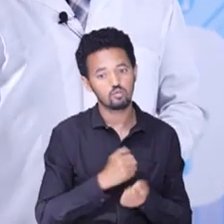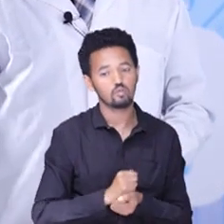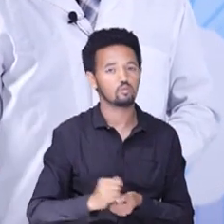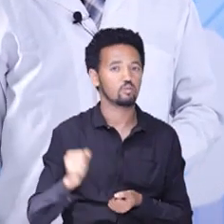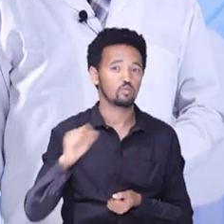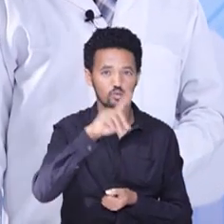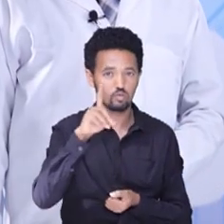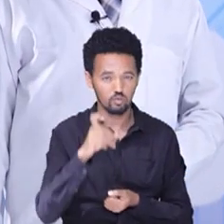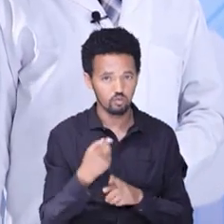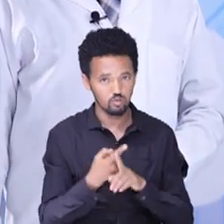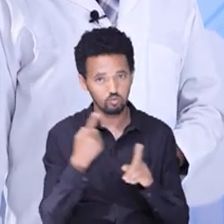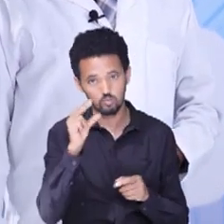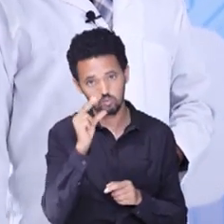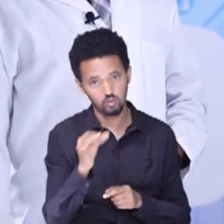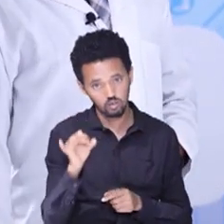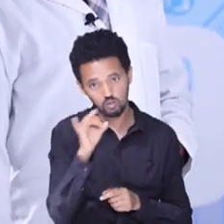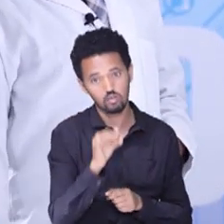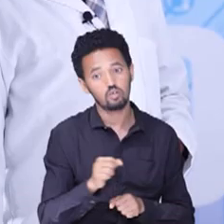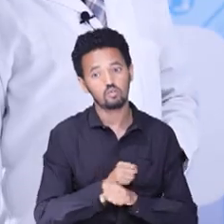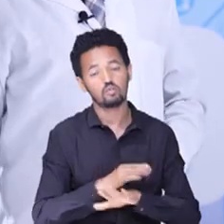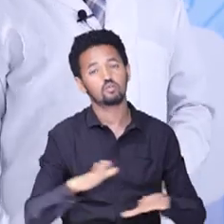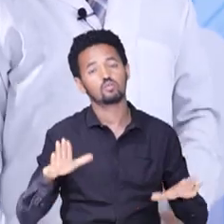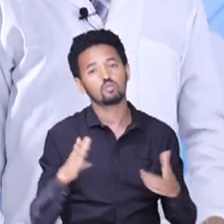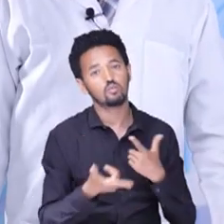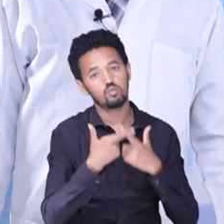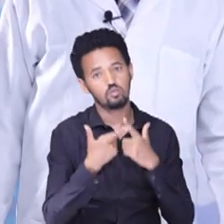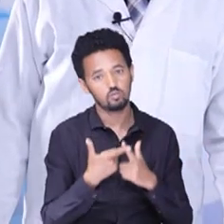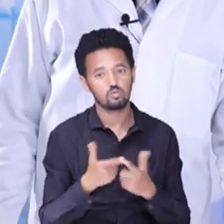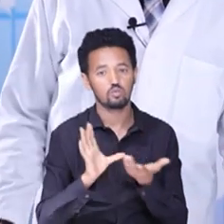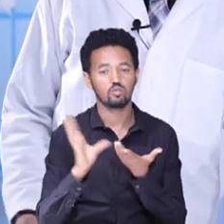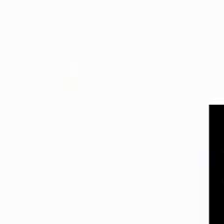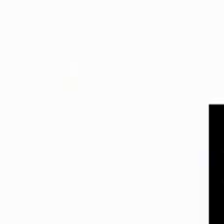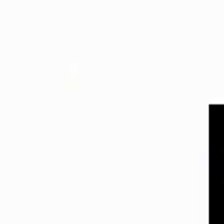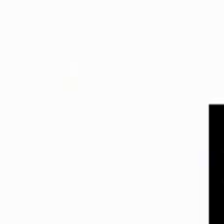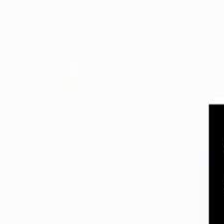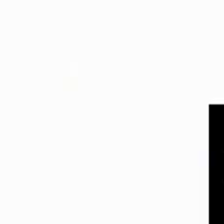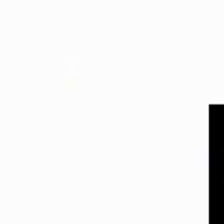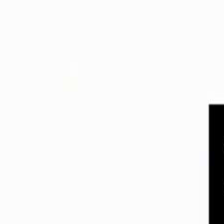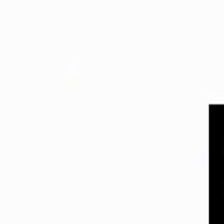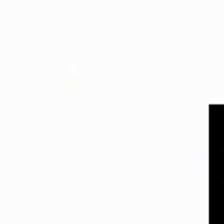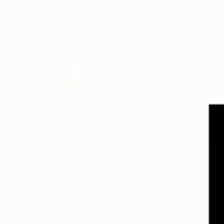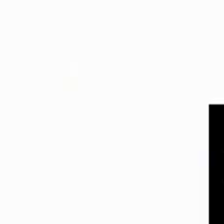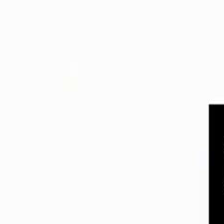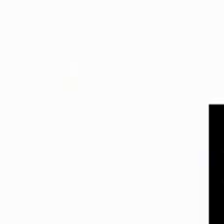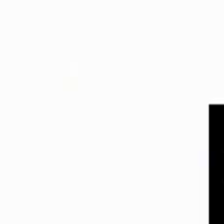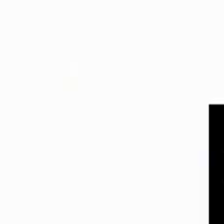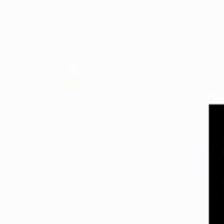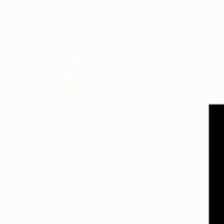the question of Bale rebellion. Second, the Gojam rebellion.